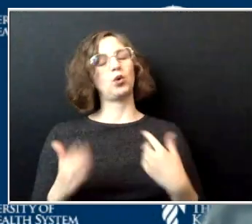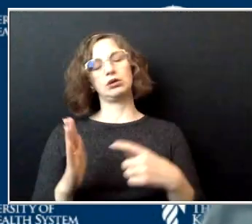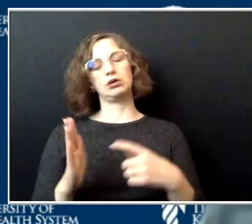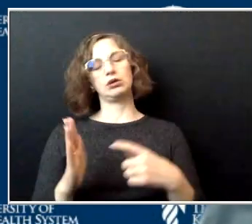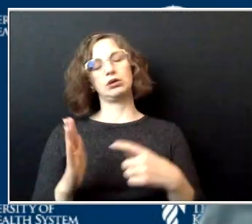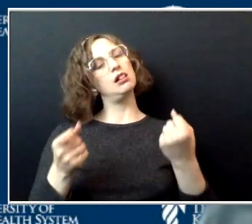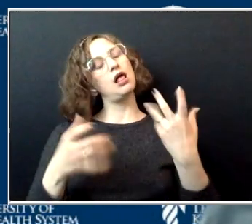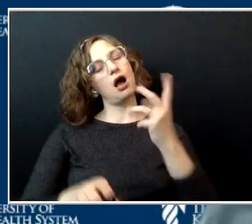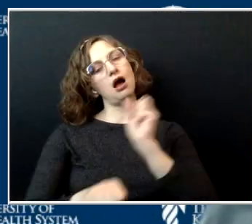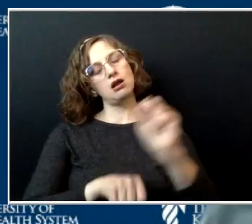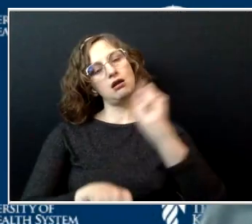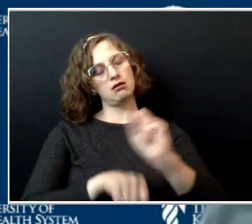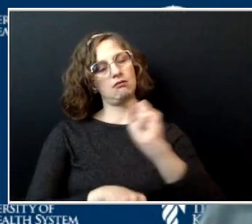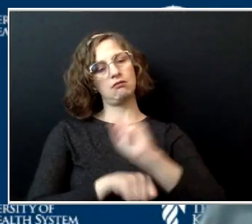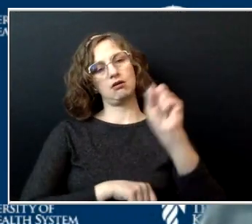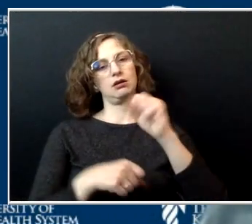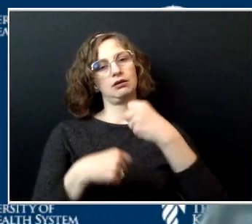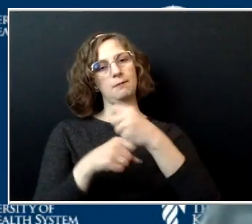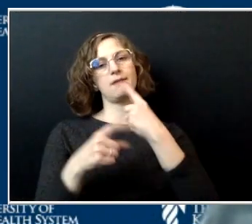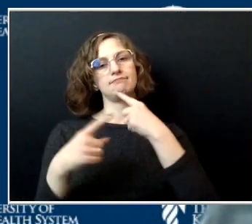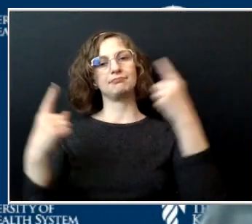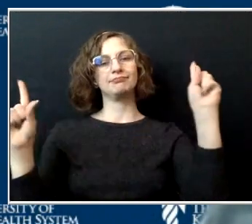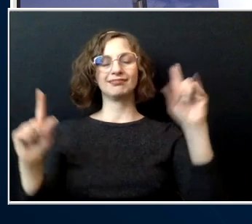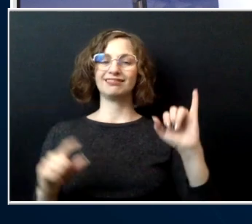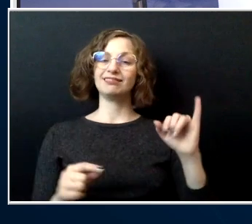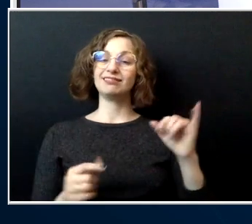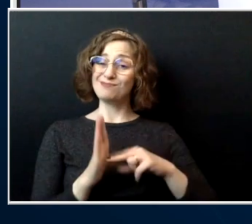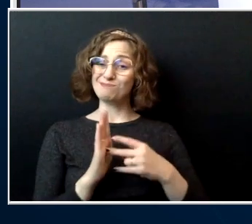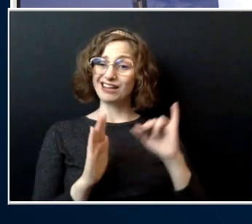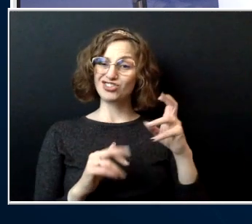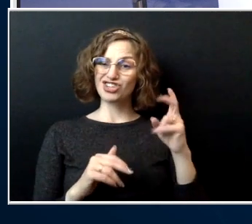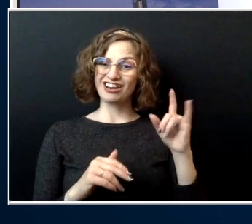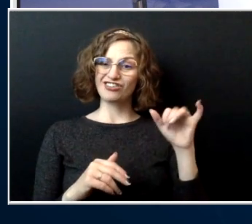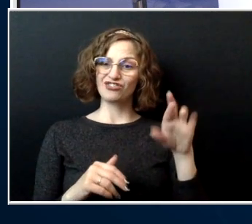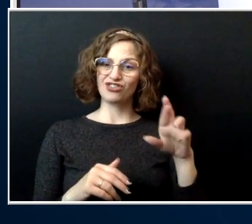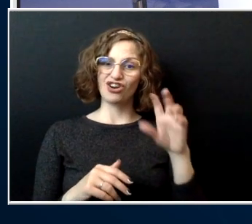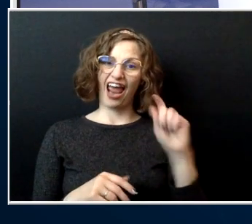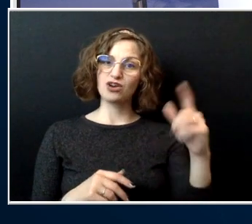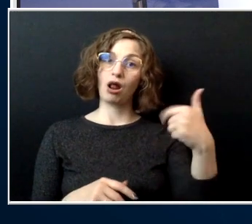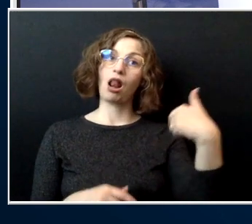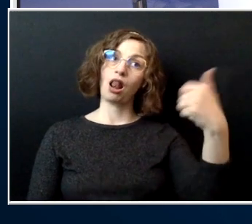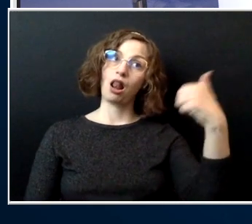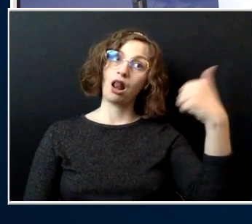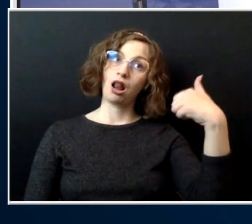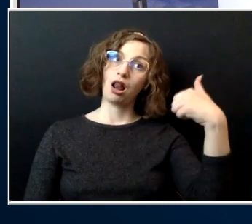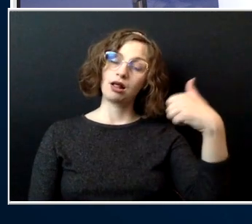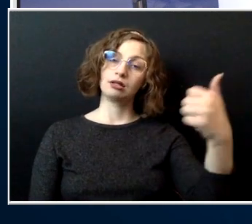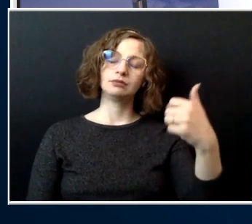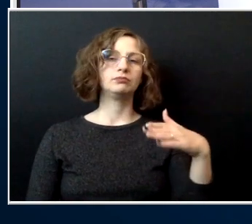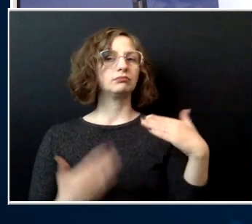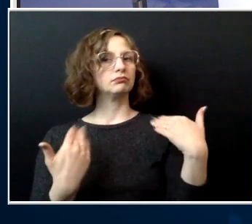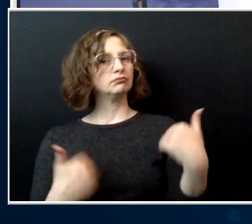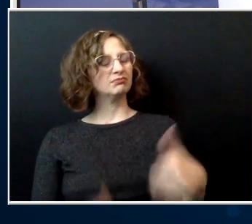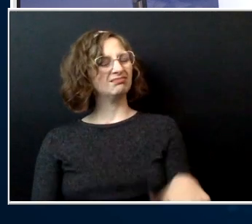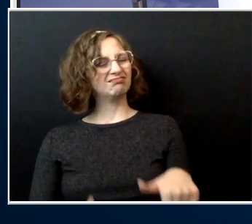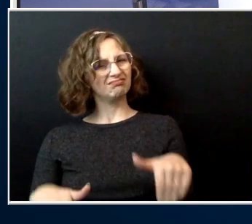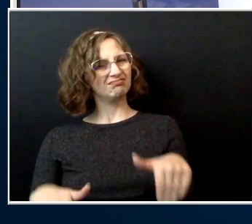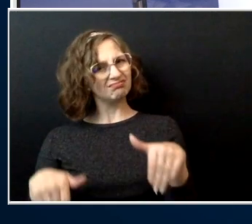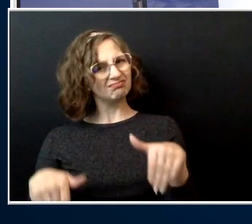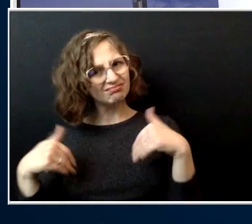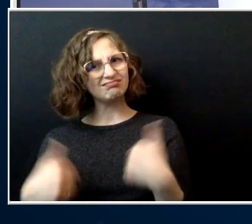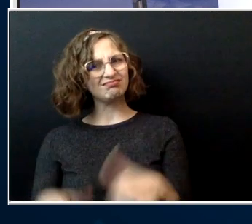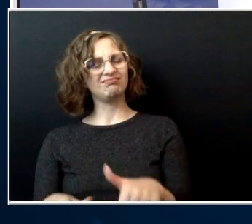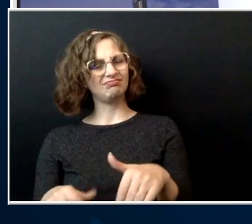and a lot of traveling for Jennifer. Yeah, that's a really major challenge. And I'm going to talk to Dr. Parrish and